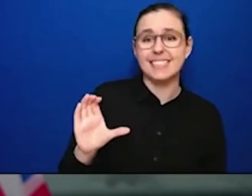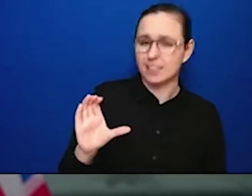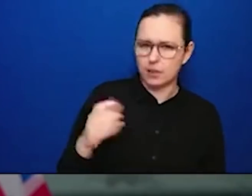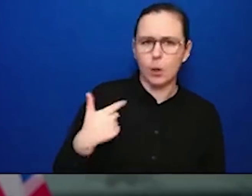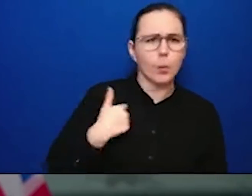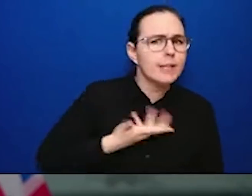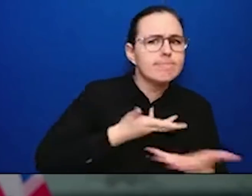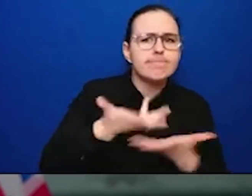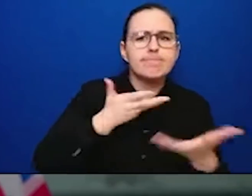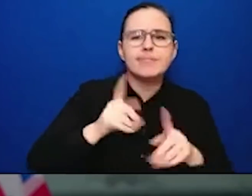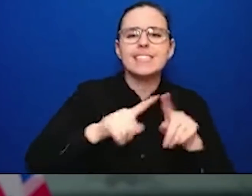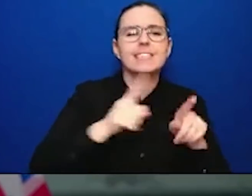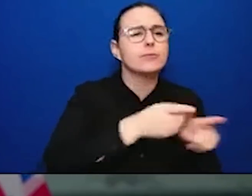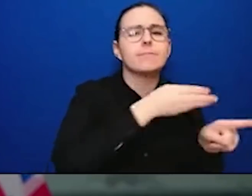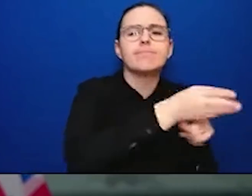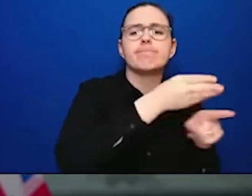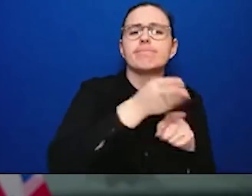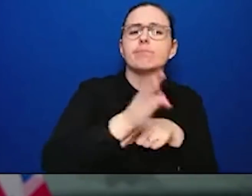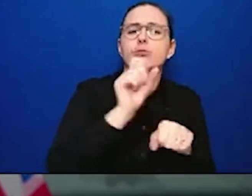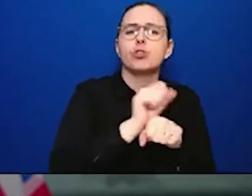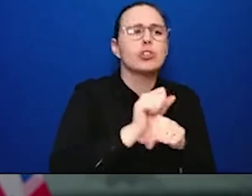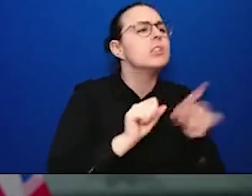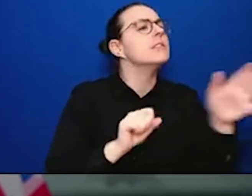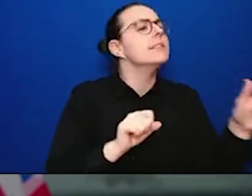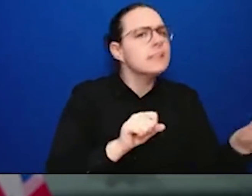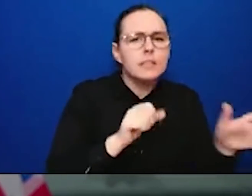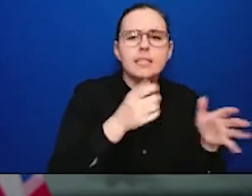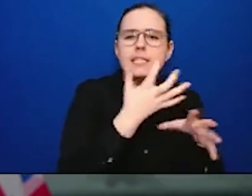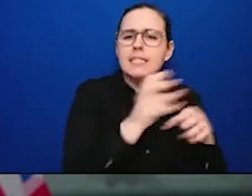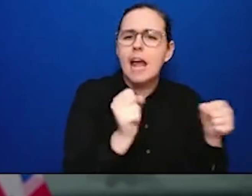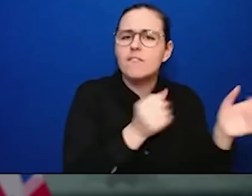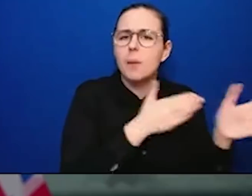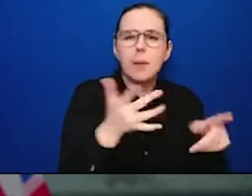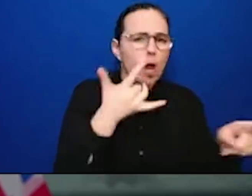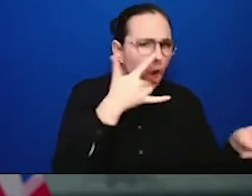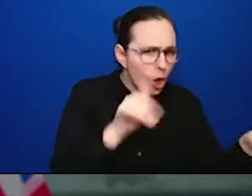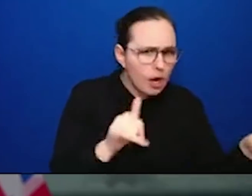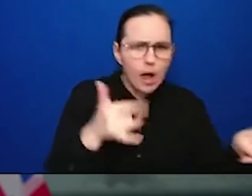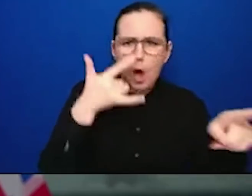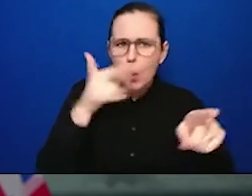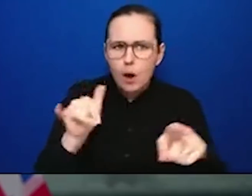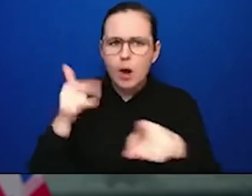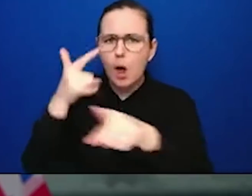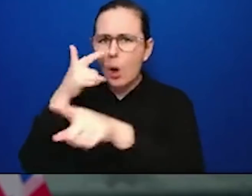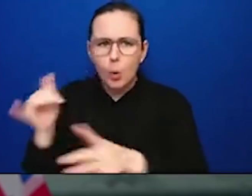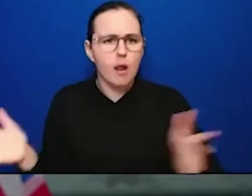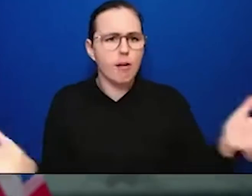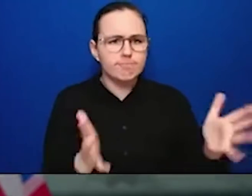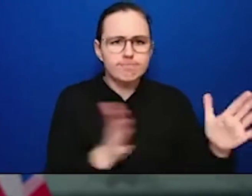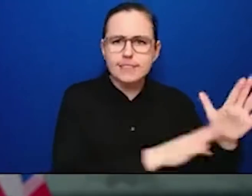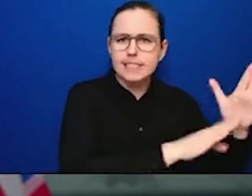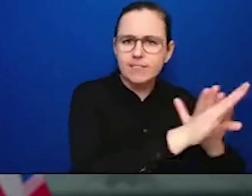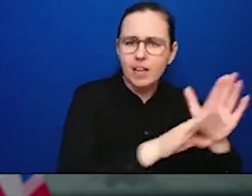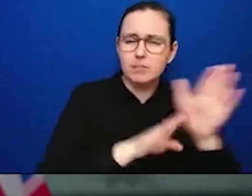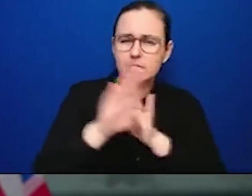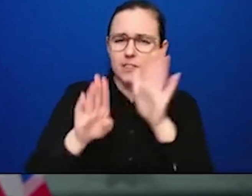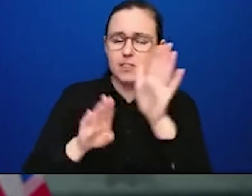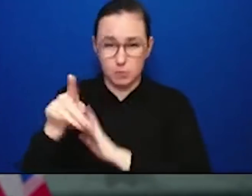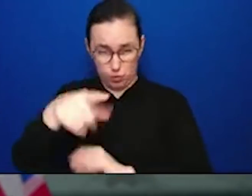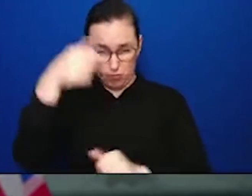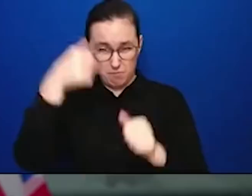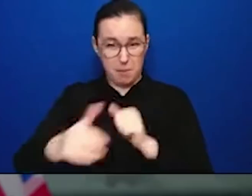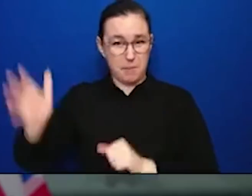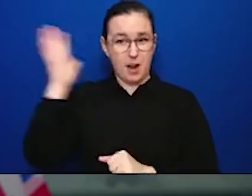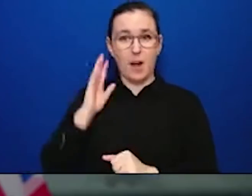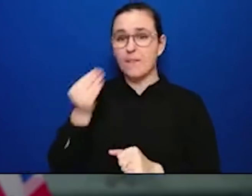things going. If you remember back to many of the food processing plants and how we work together to